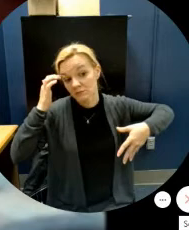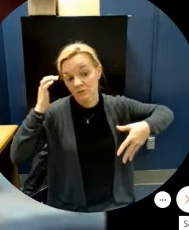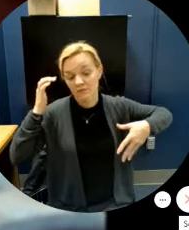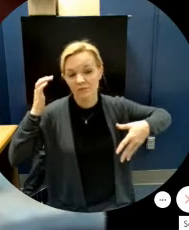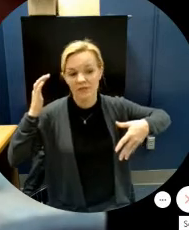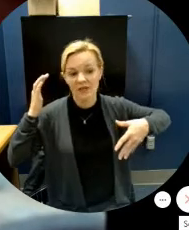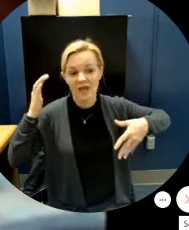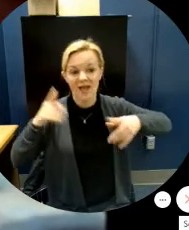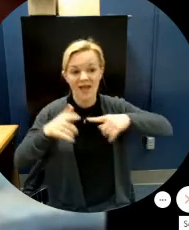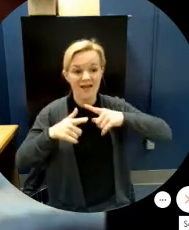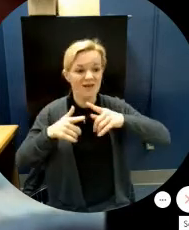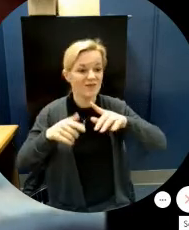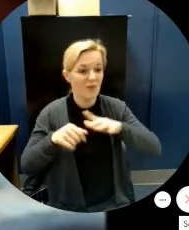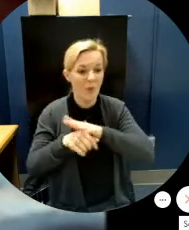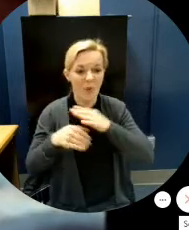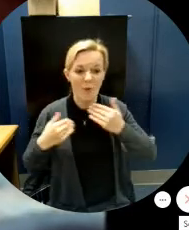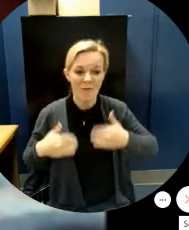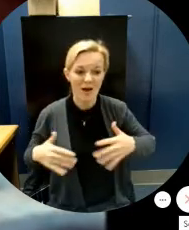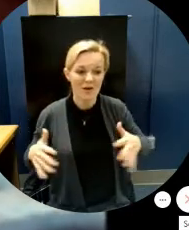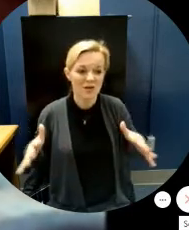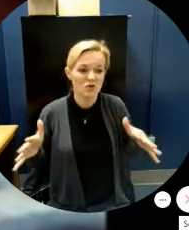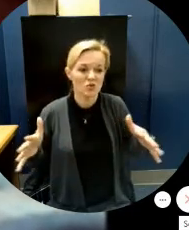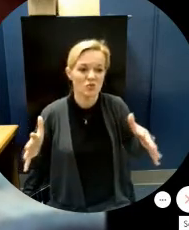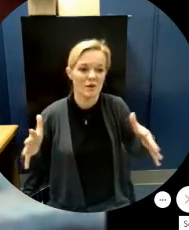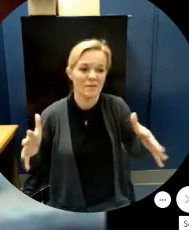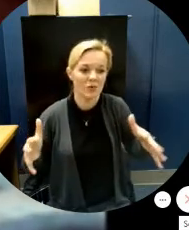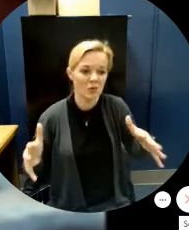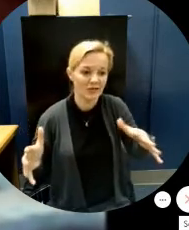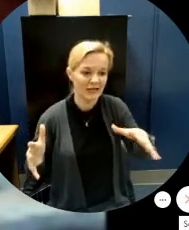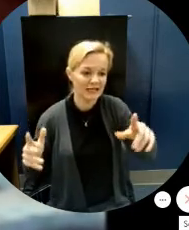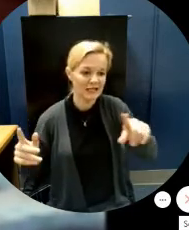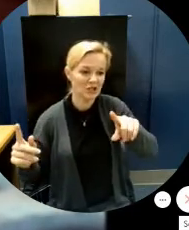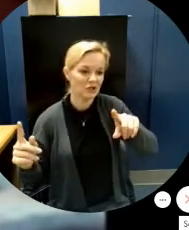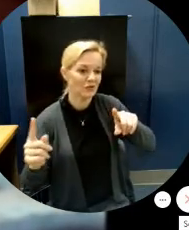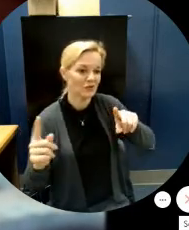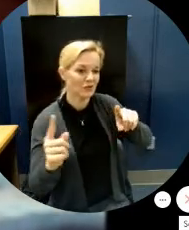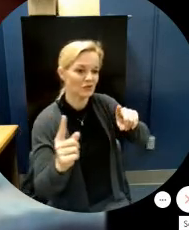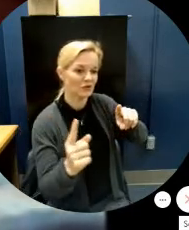His whole body trembled as he turned and began to walk towards me.